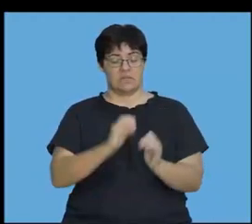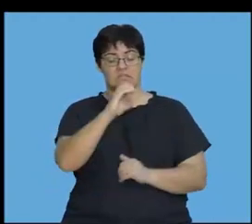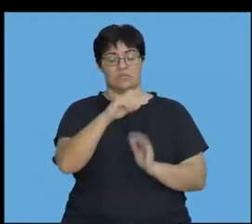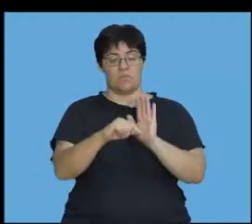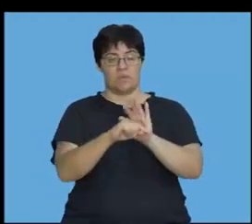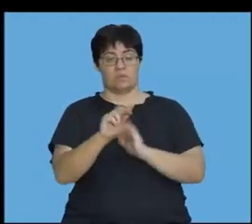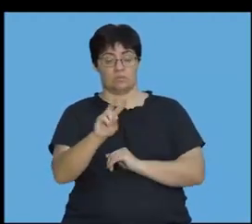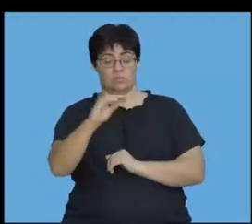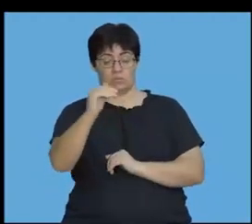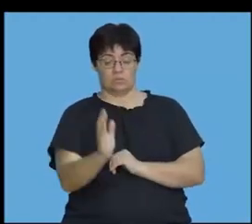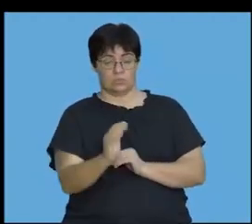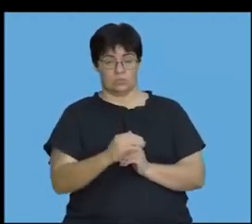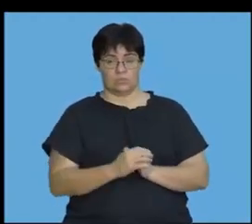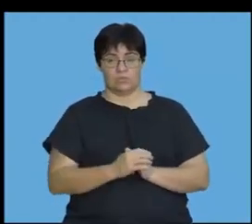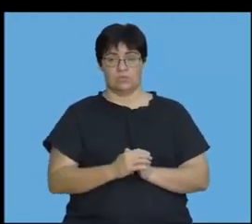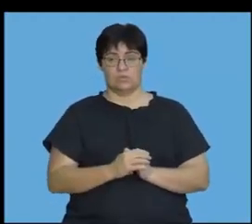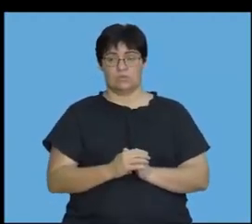0.425 is 0 minus 2.